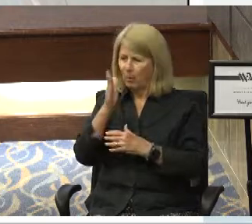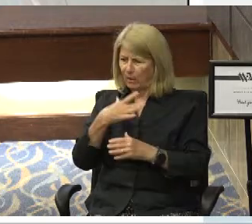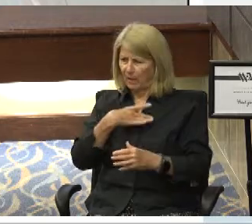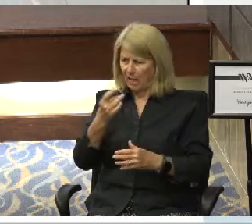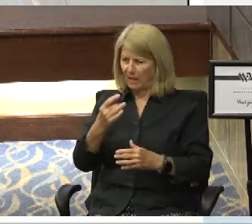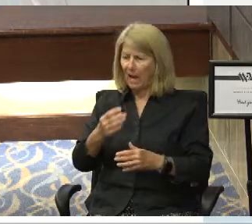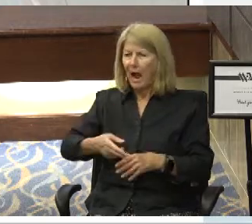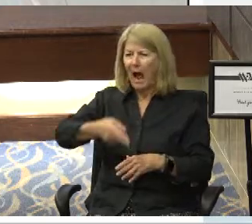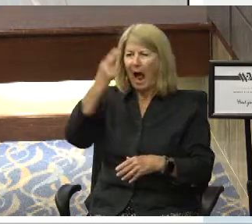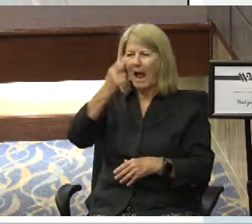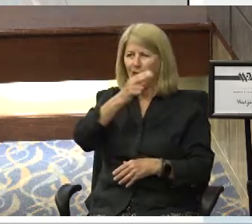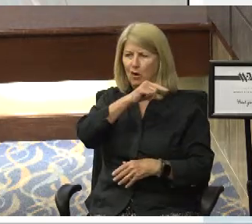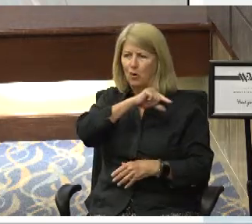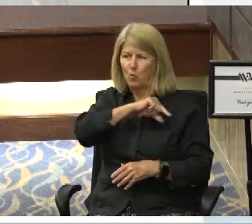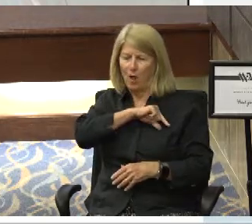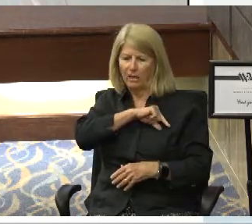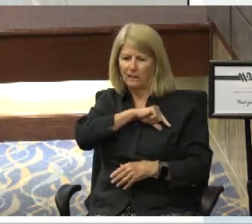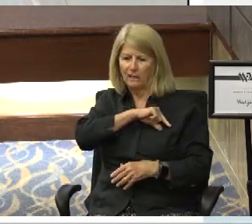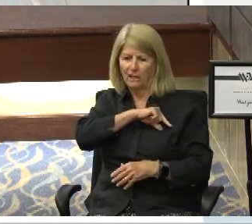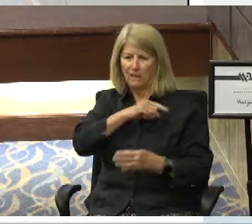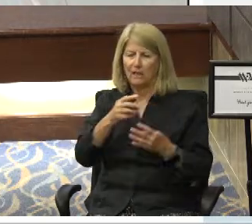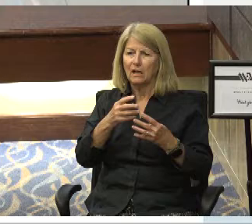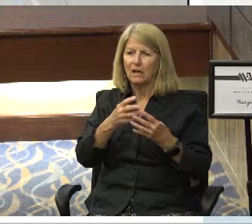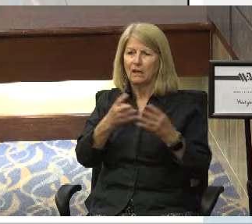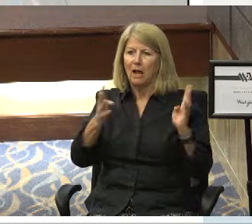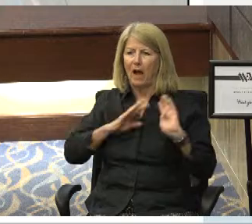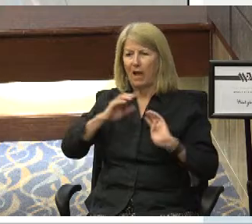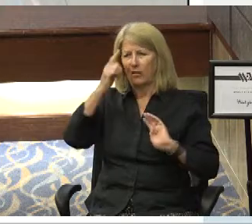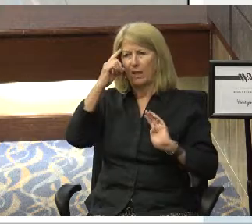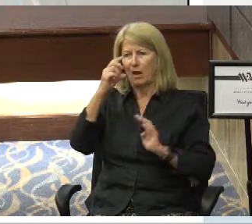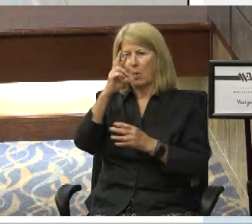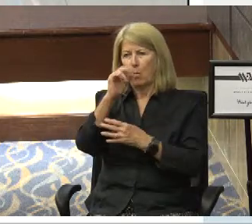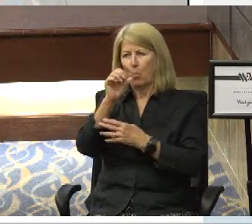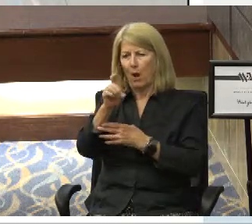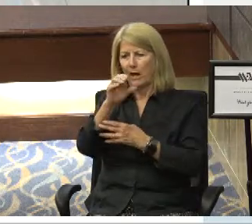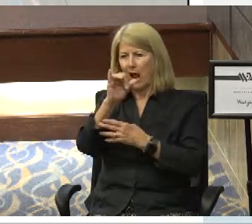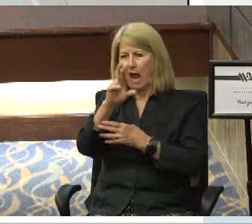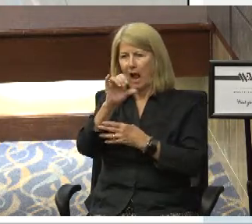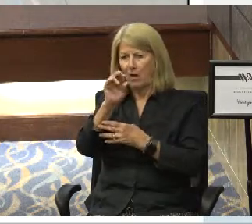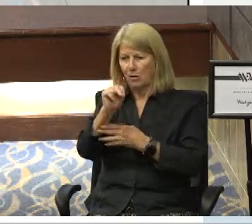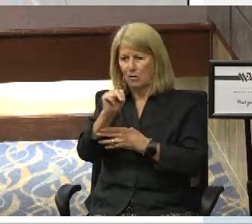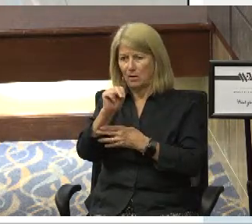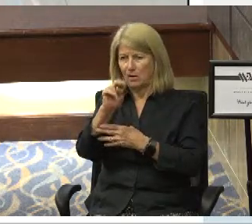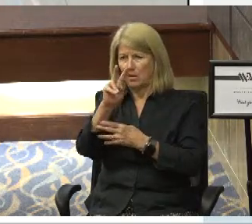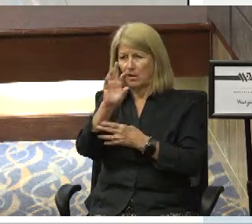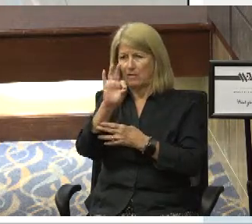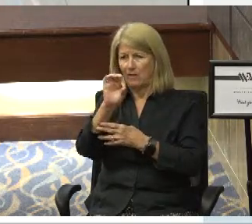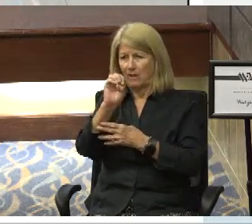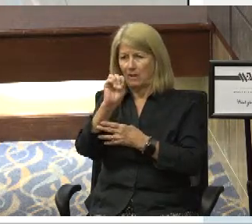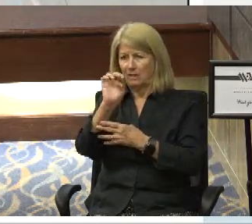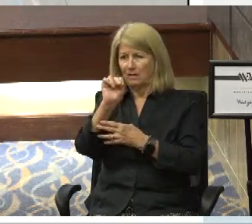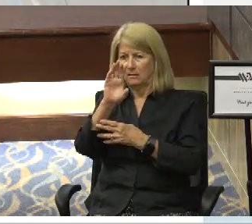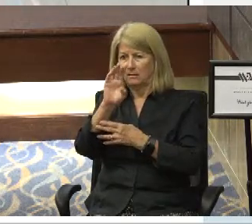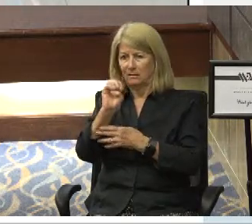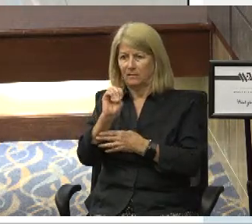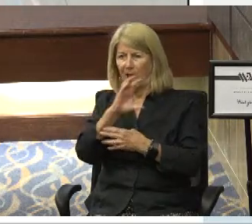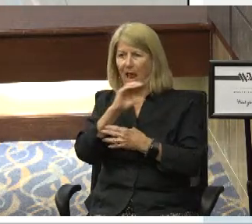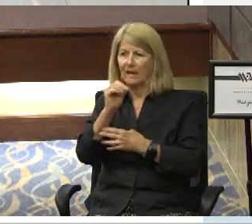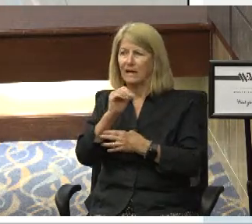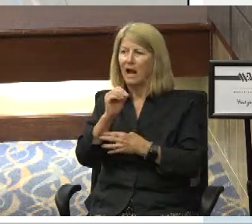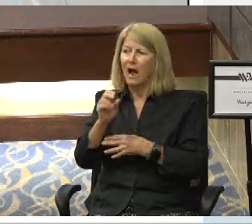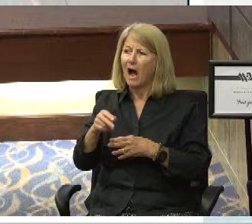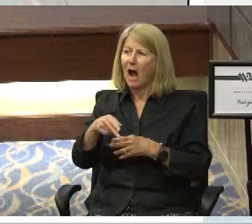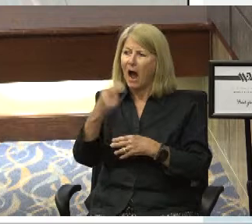quality fencing, maybe even I think I want wrought iron fence and really high, like